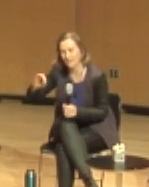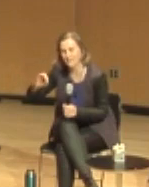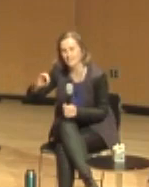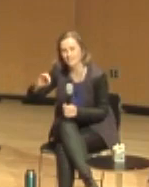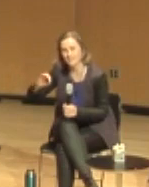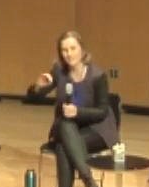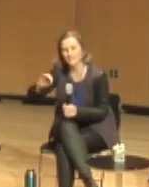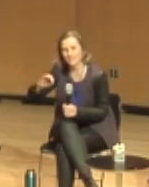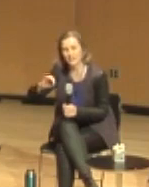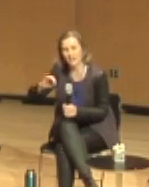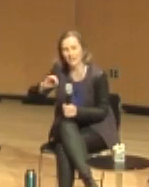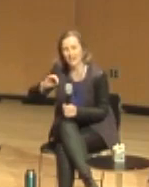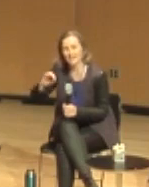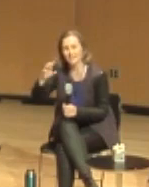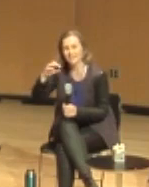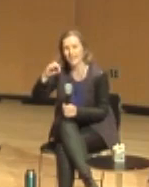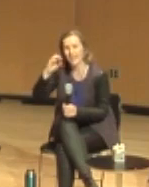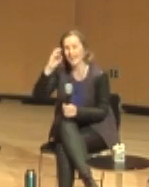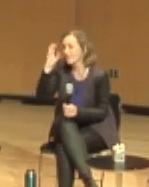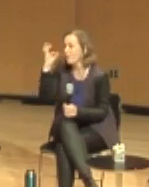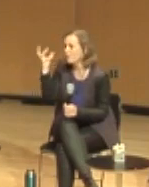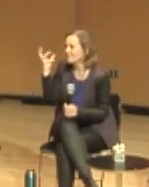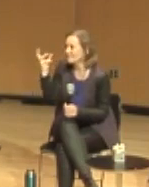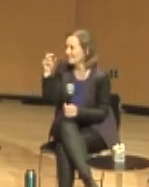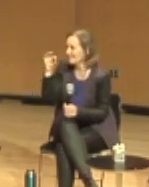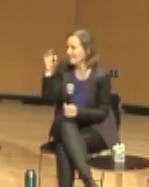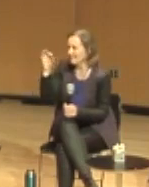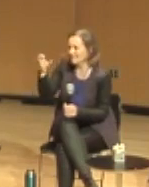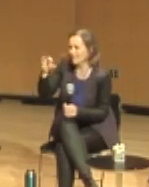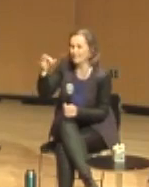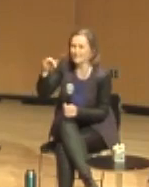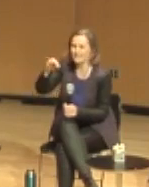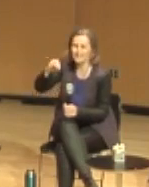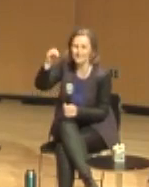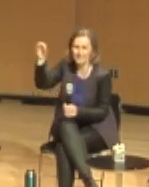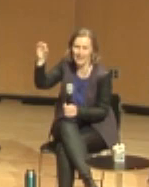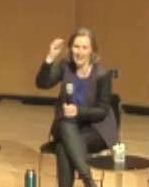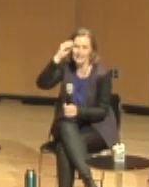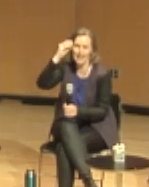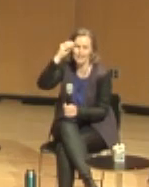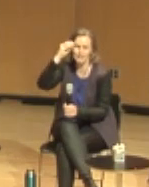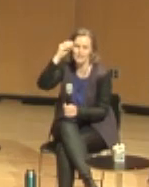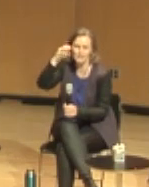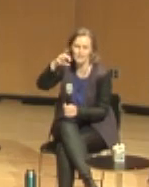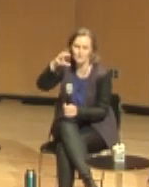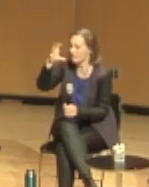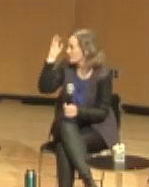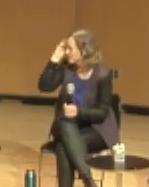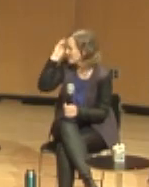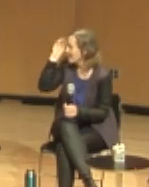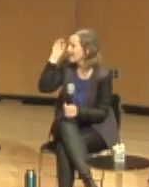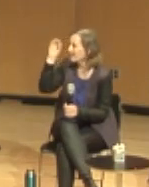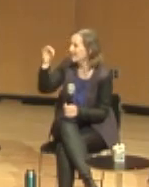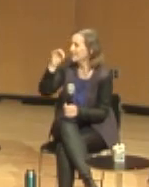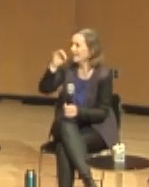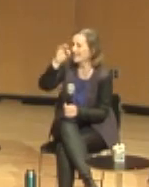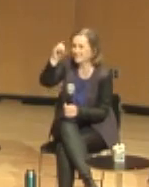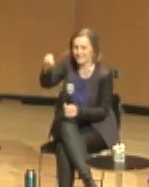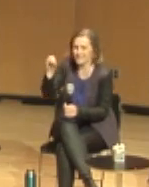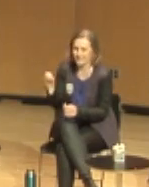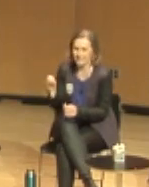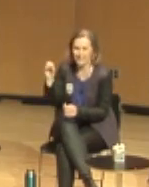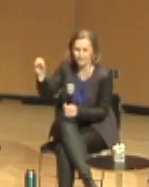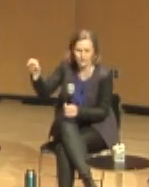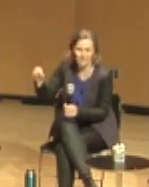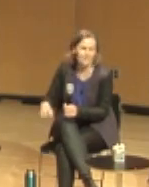water and I I only it's funny because the link I hadn't actually sort of taken it in